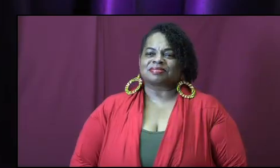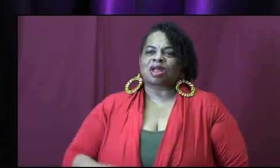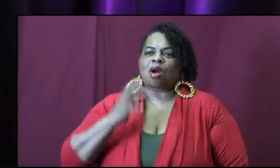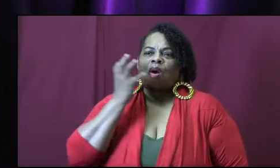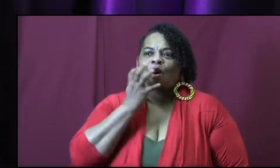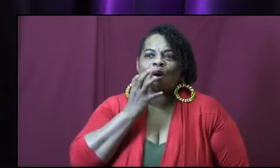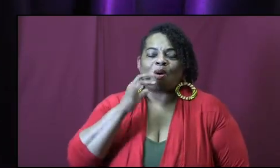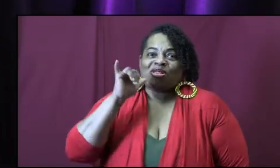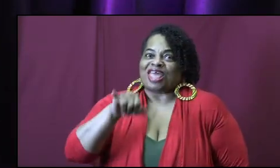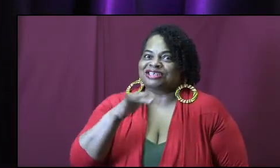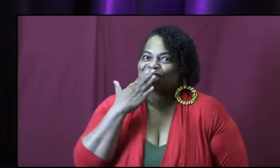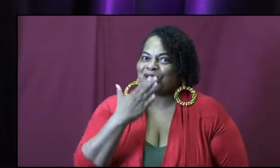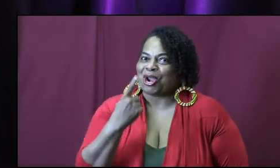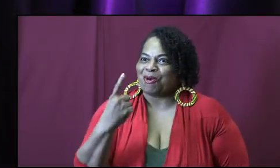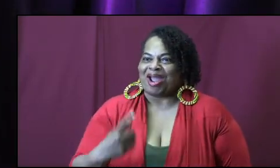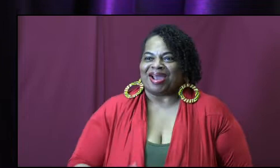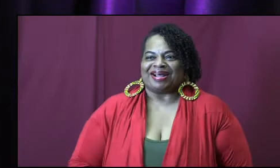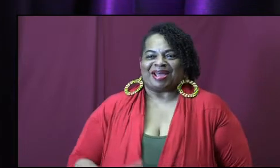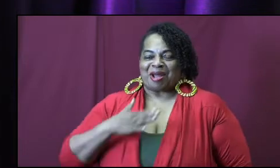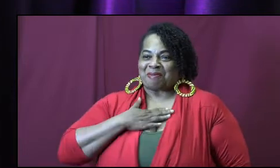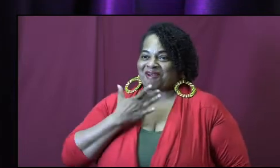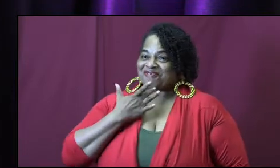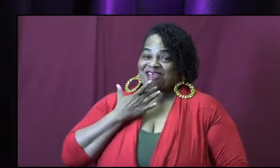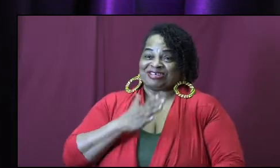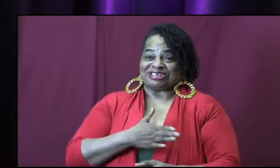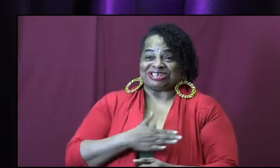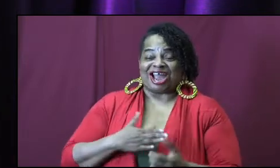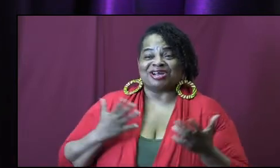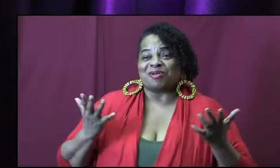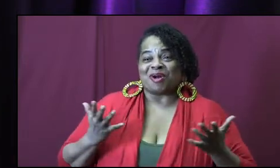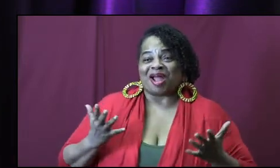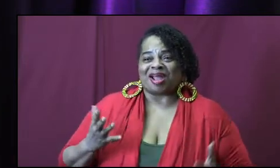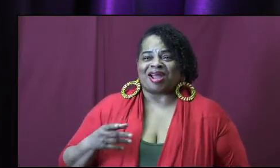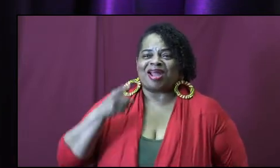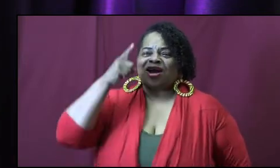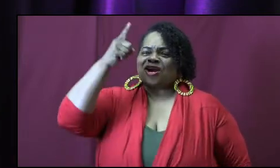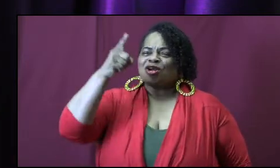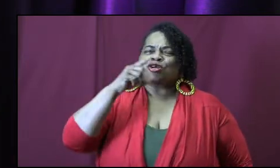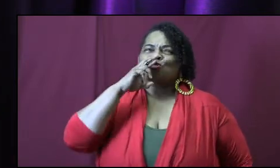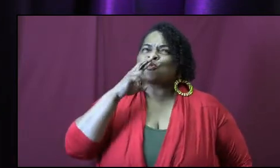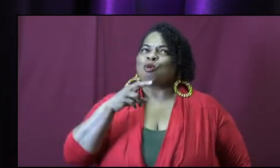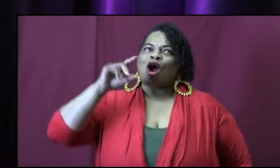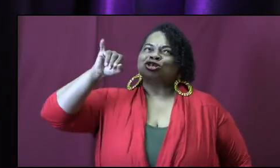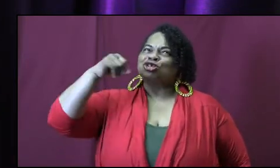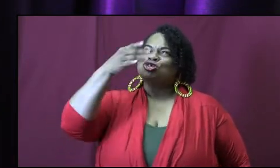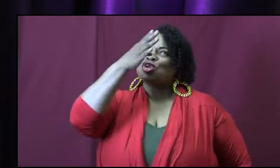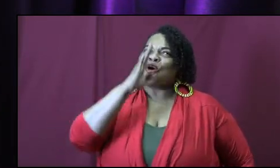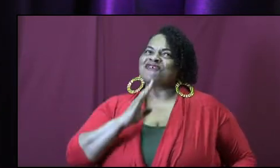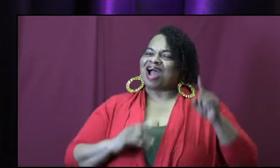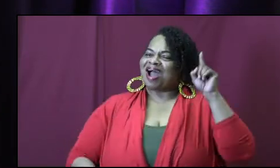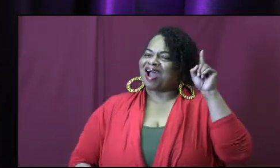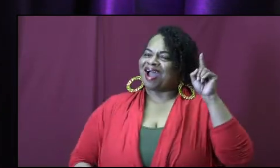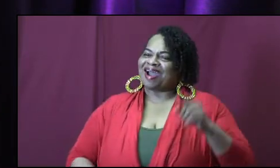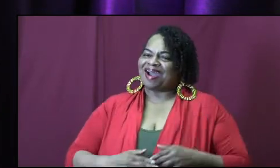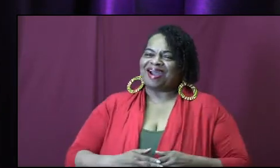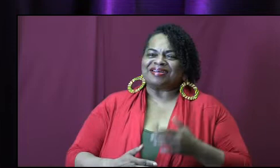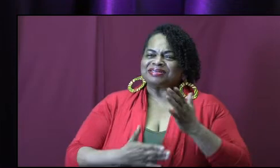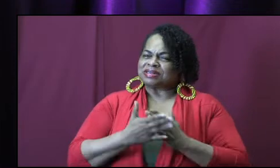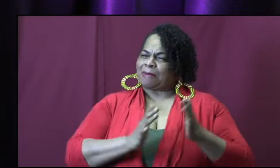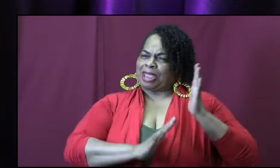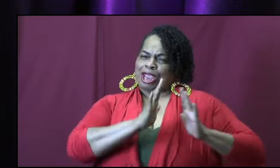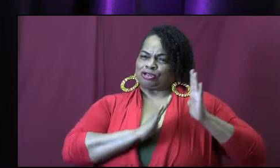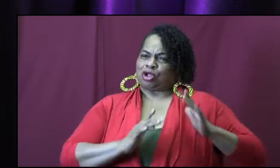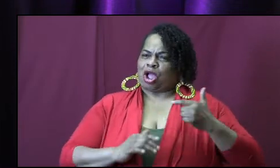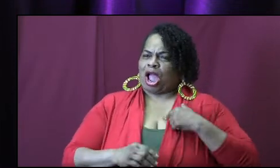This is a good one. My favorite song to sing is You Are Jehovah. It was some years ago, and I was at a